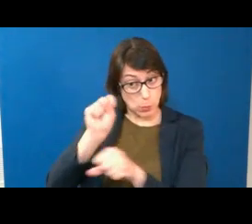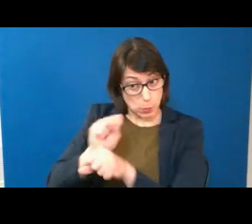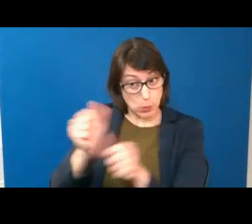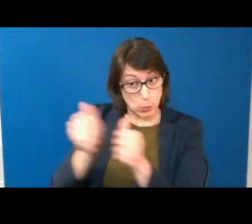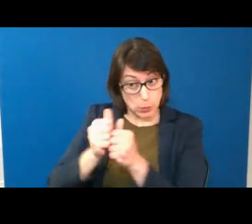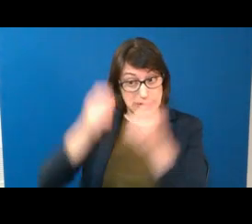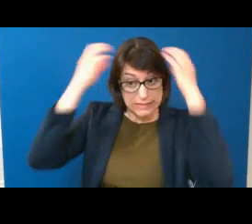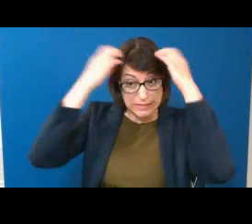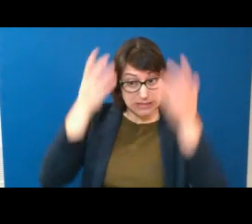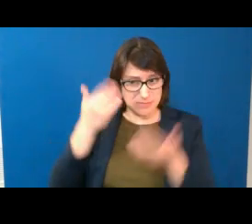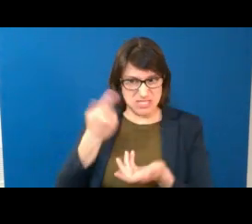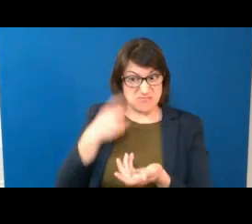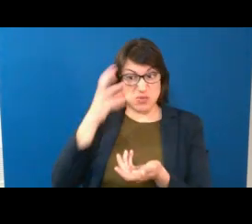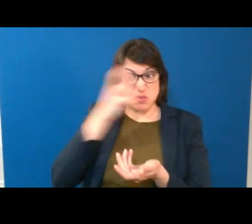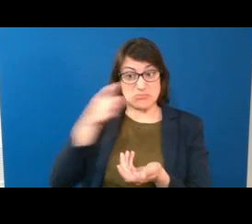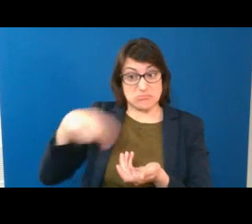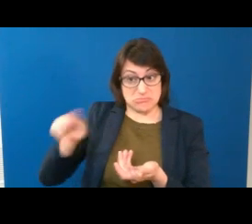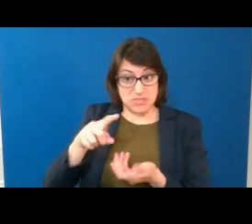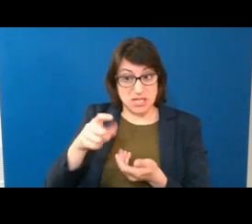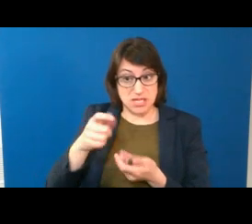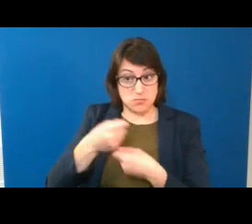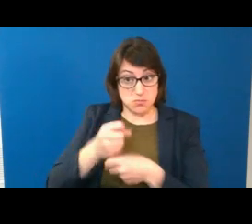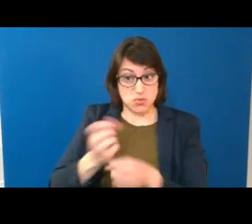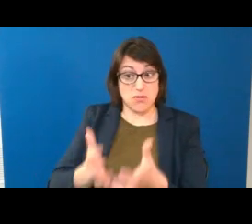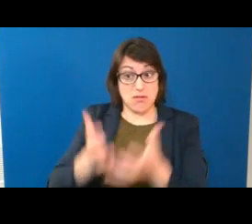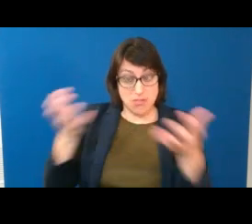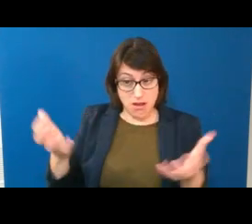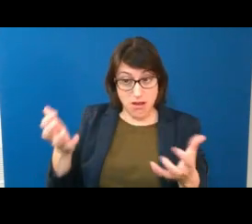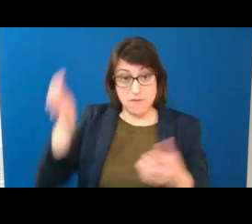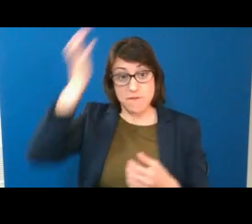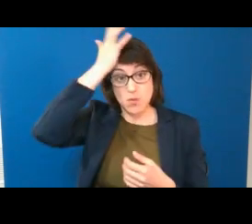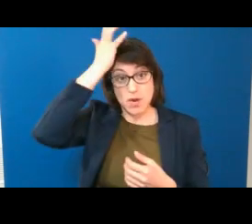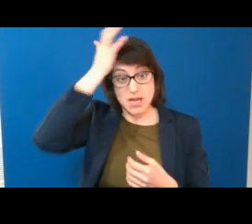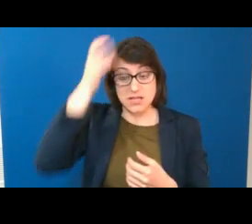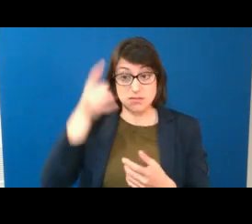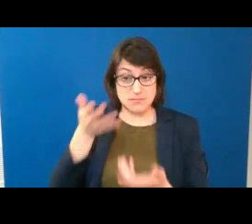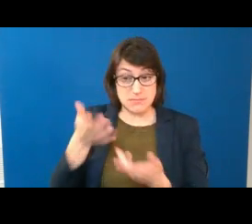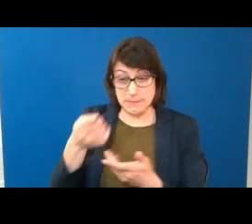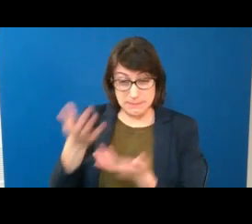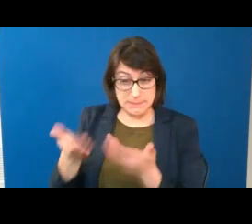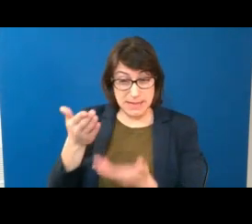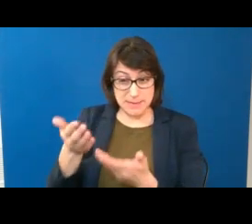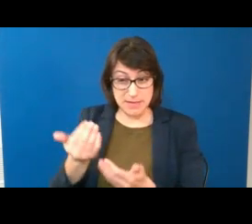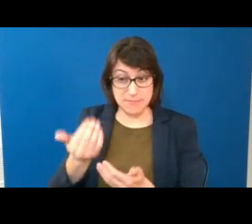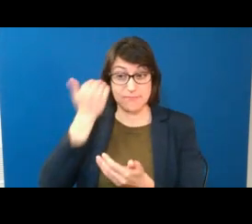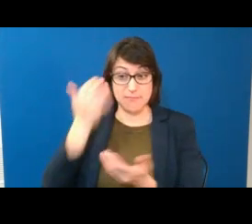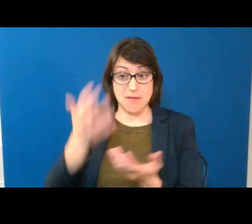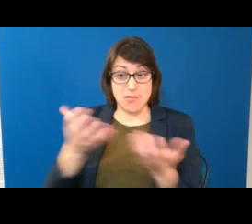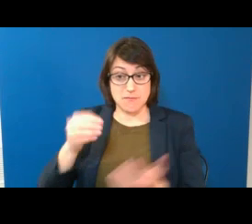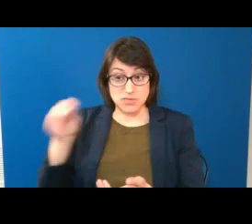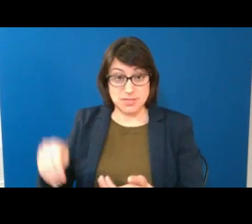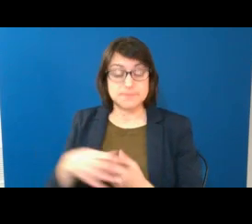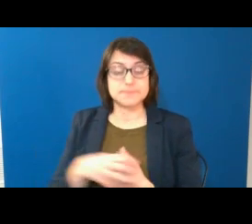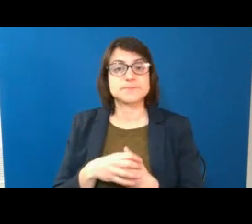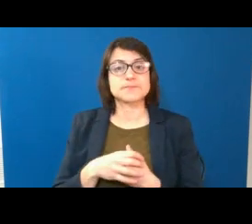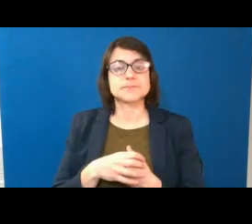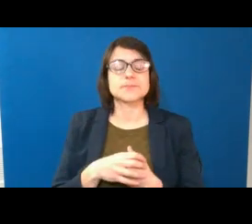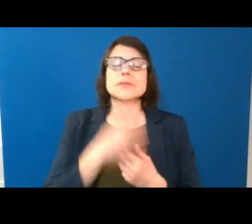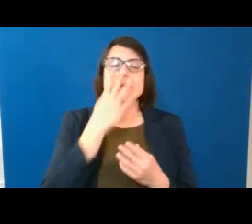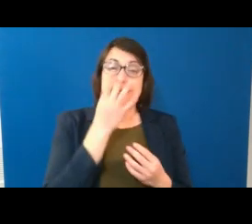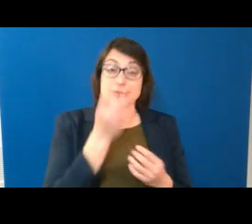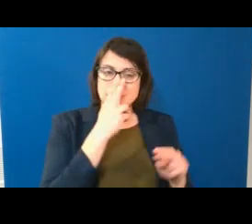are a huge producer of waste or take up a lot of that percentage. So interesting kind of fun fact